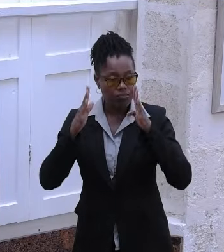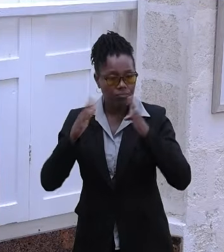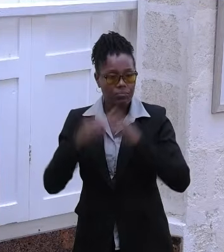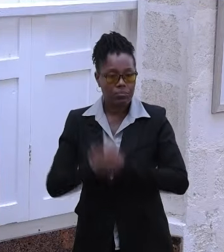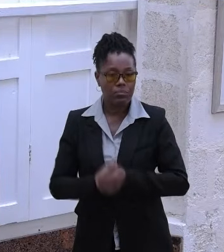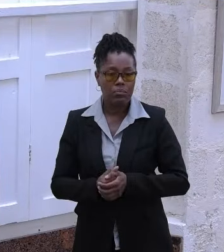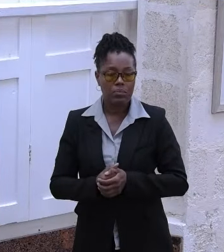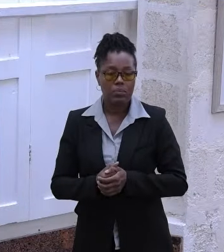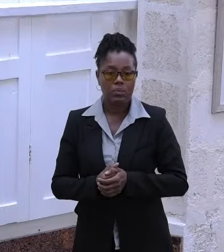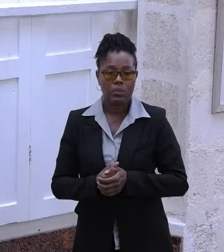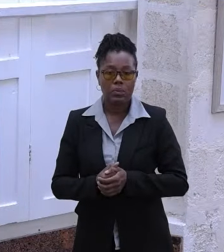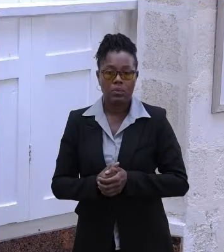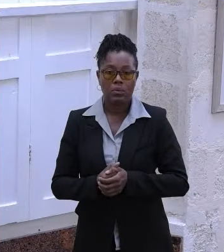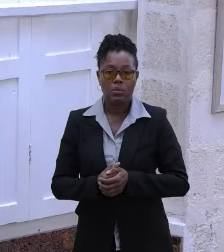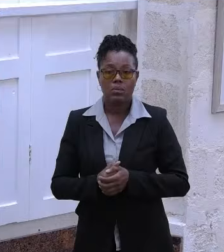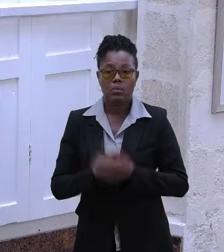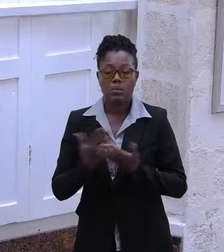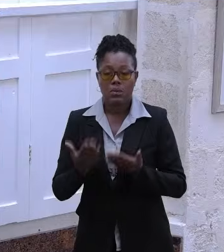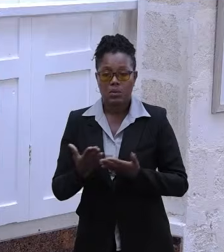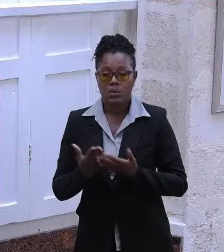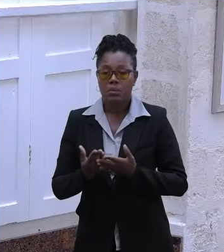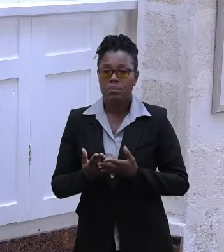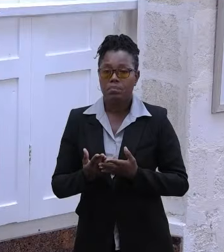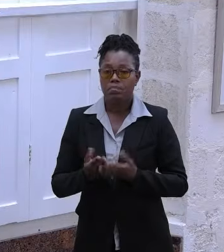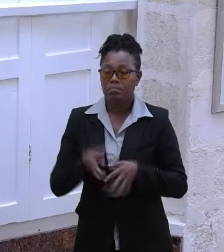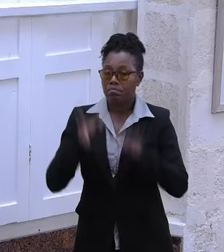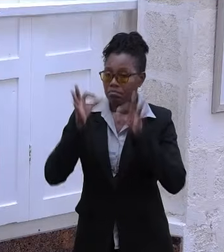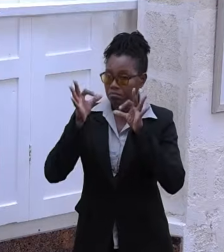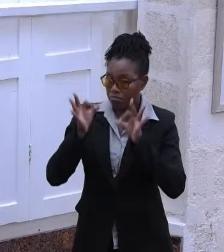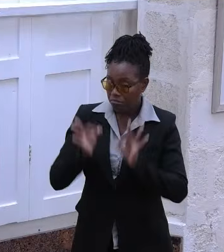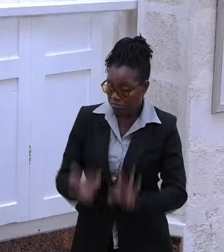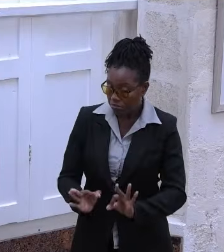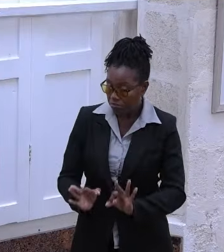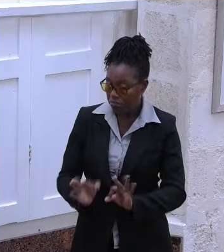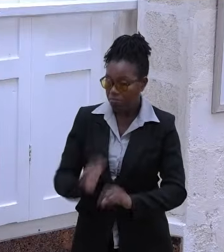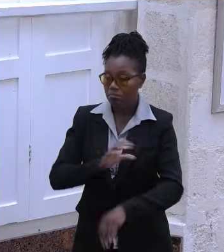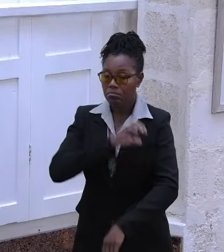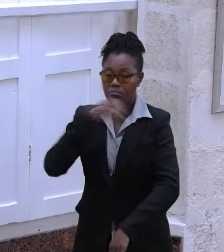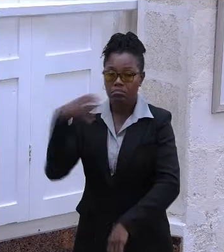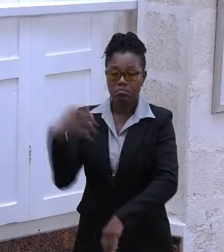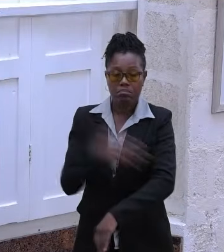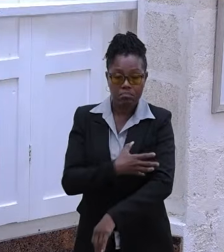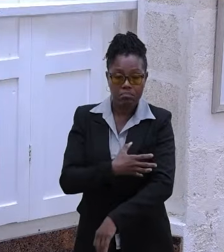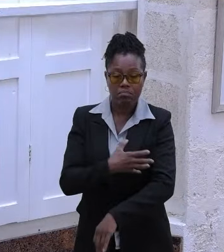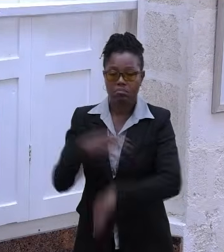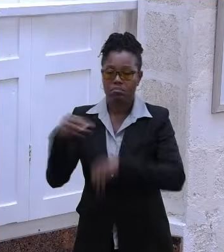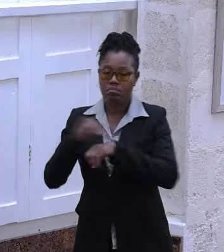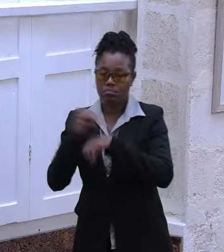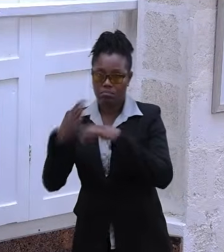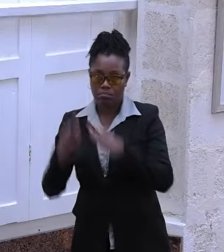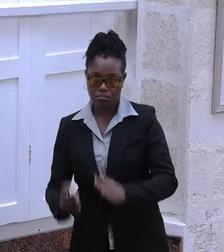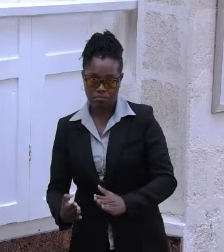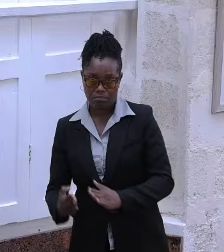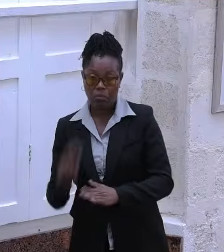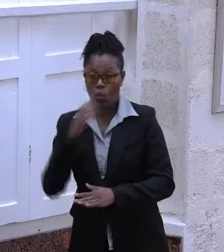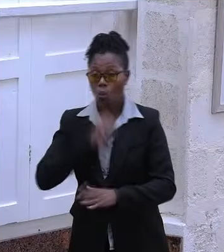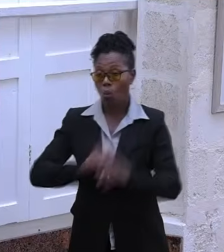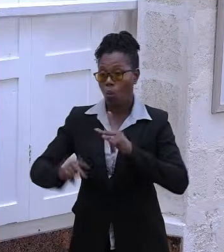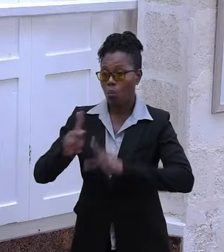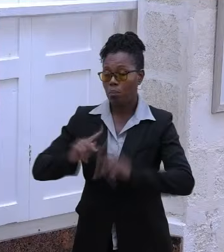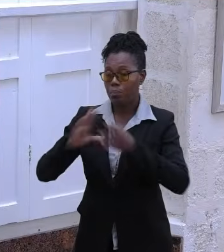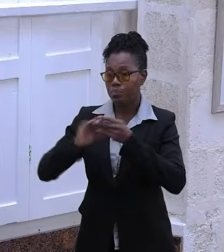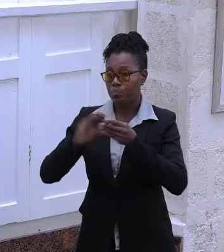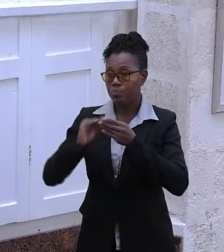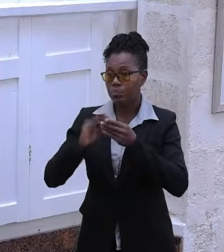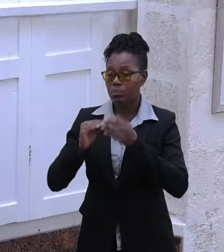the discretion and the powers of the minister. And as the old people would say, you don't wash